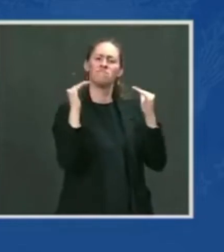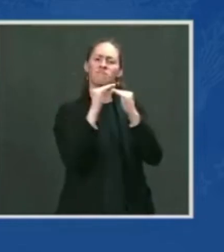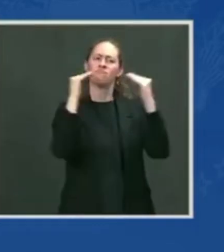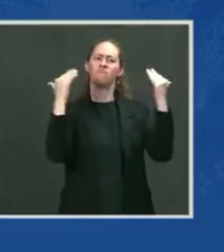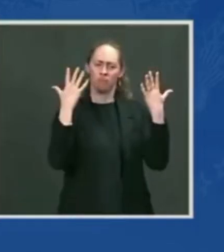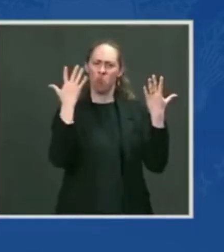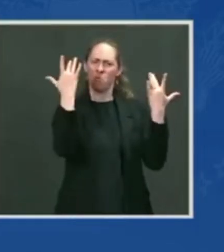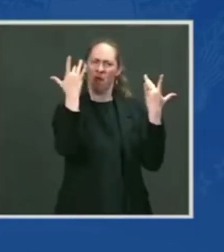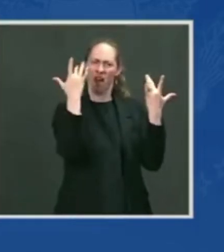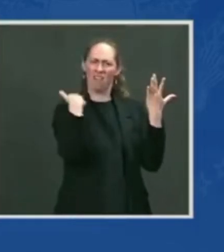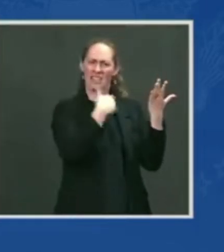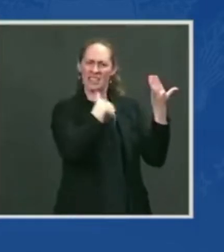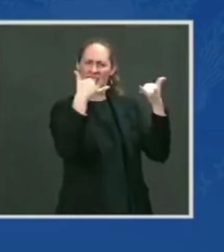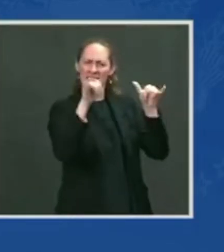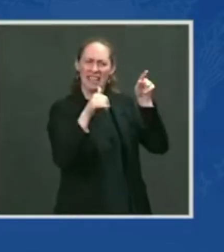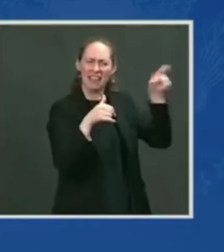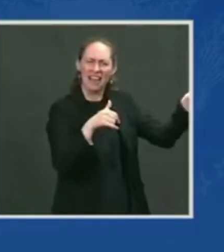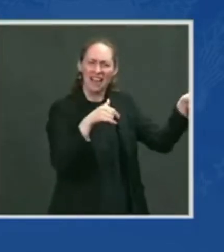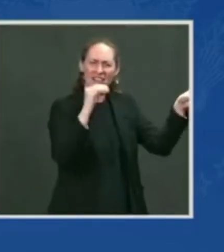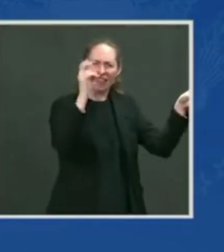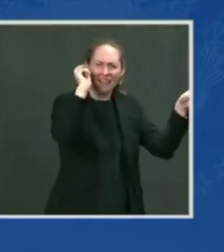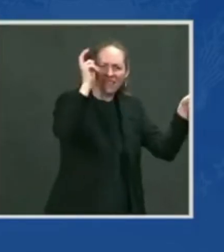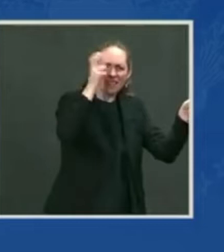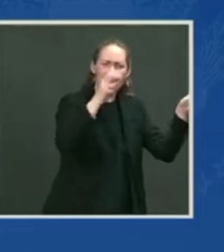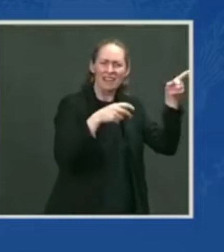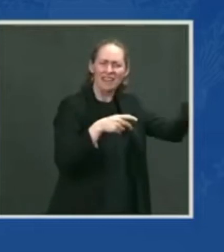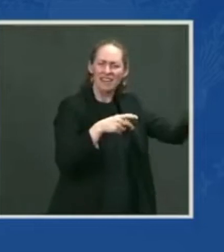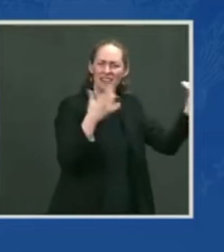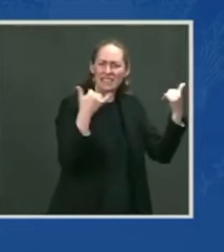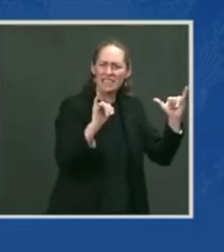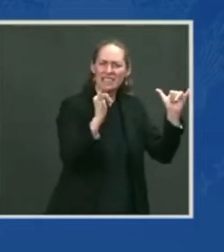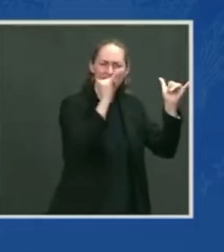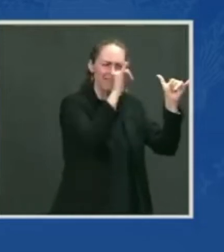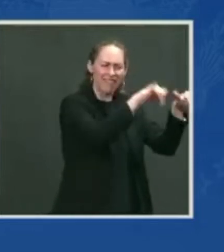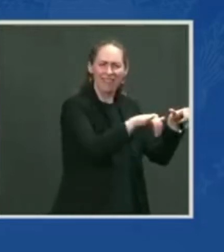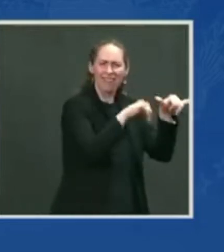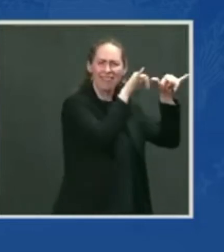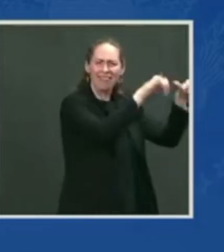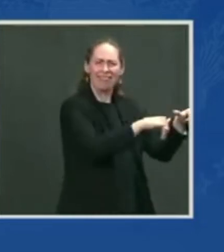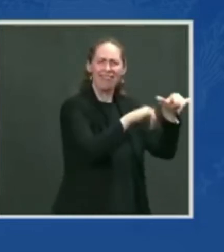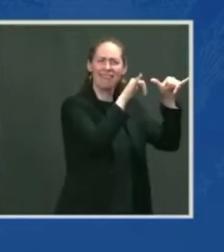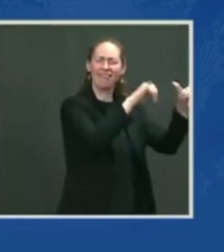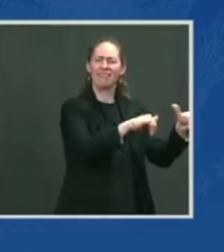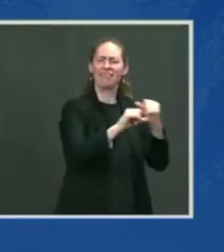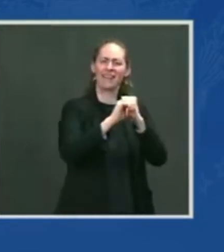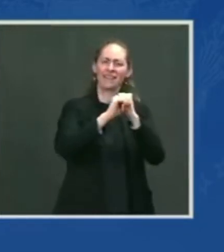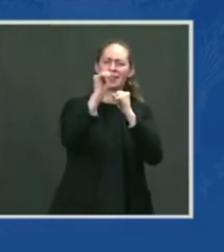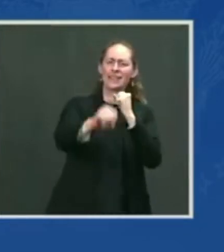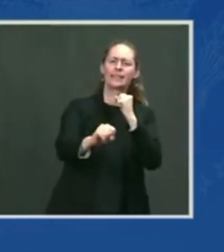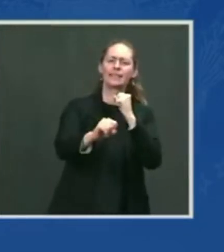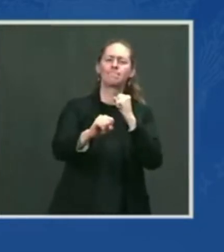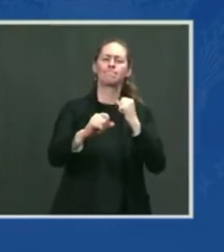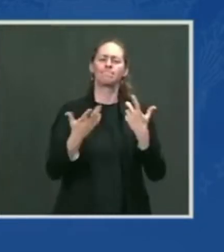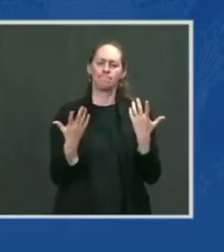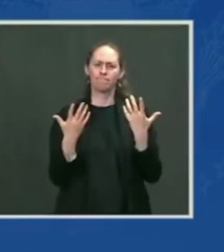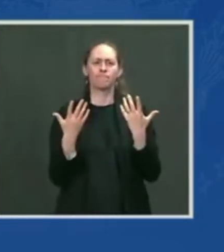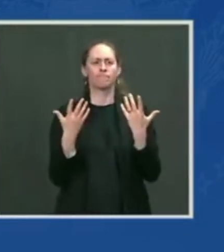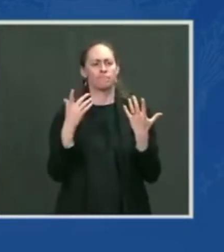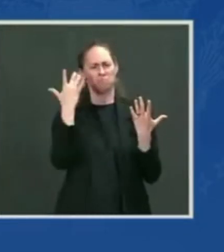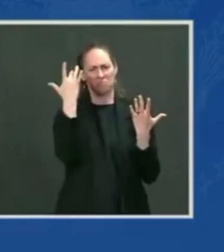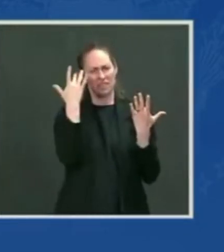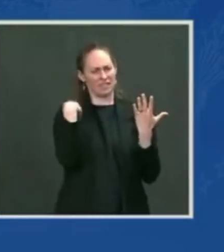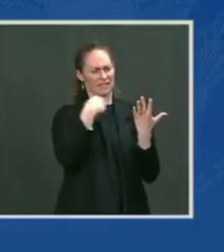for a decade since. Since then, our reasons for remaining in Afghanistan have become increasingly